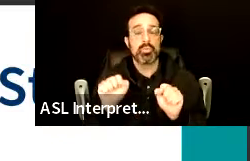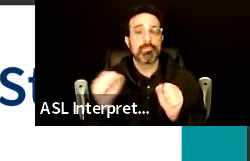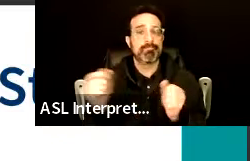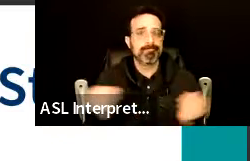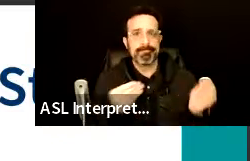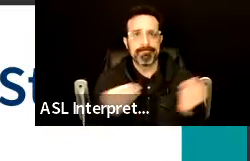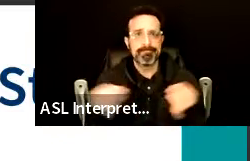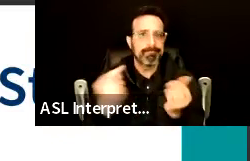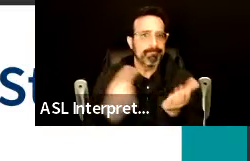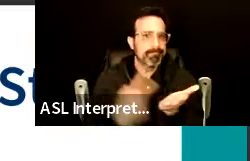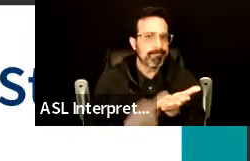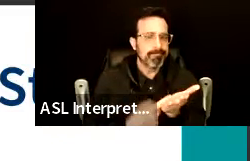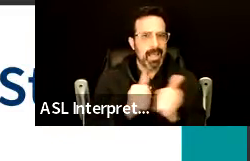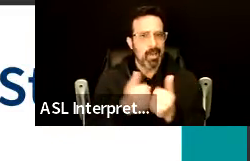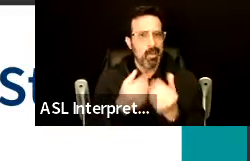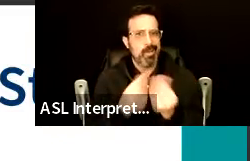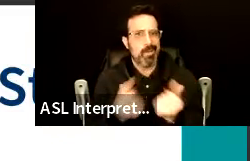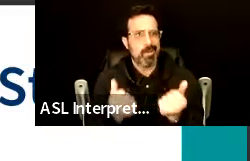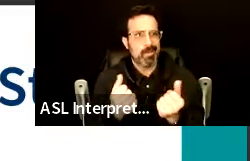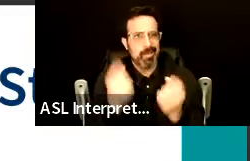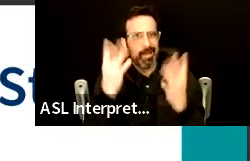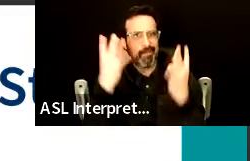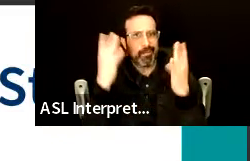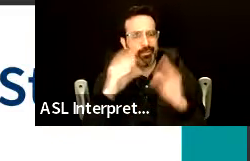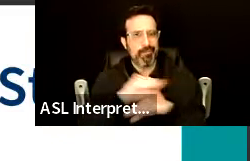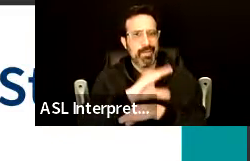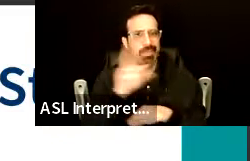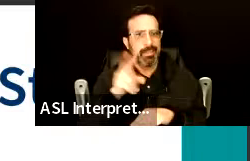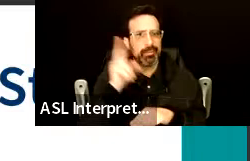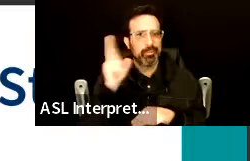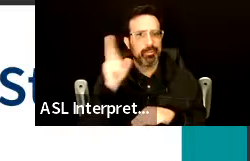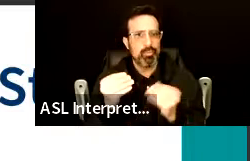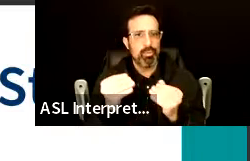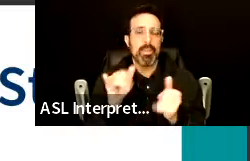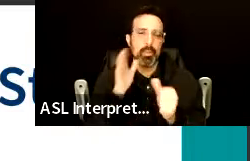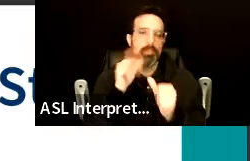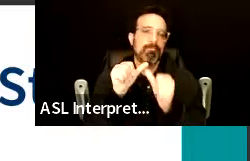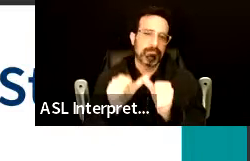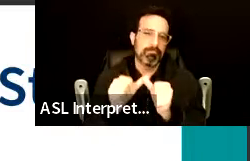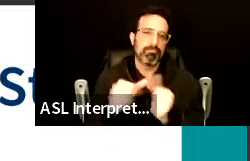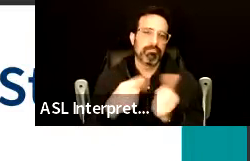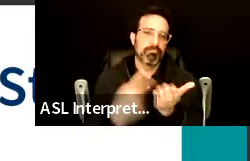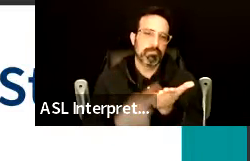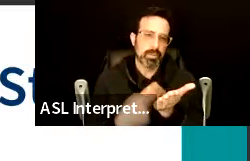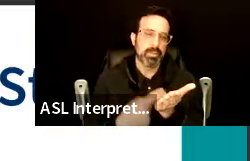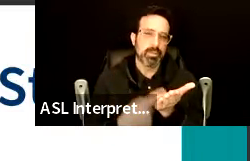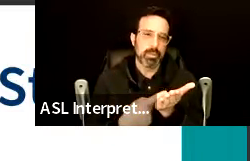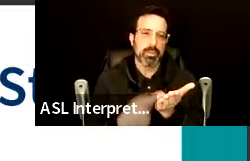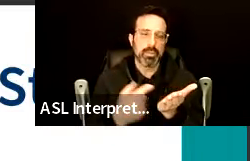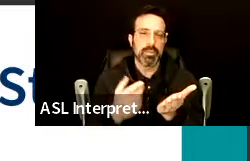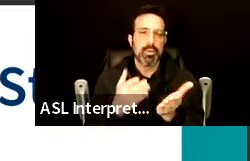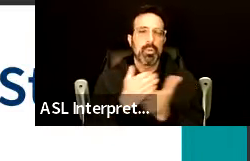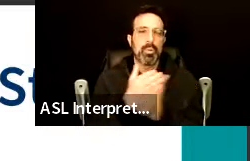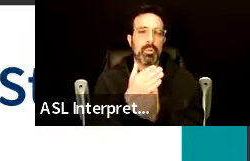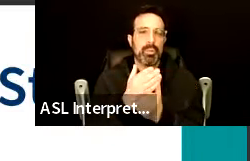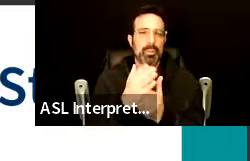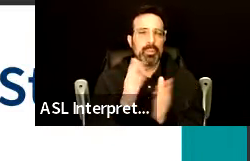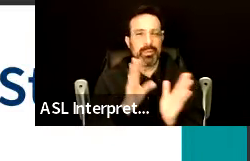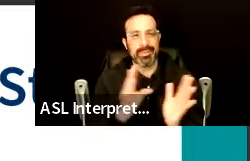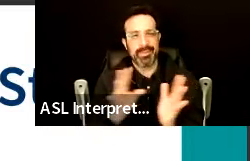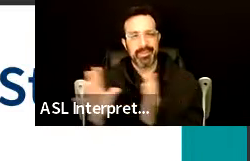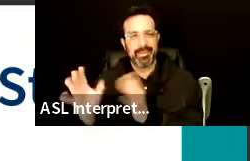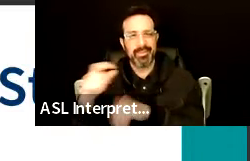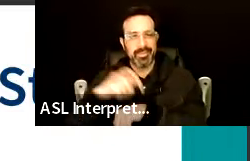facilitate conversations around resolving adverse effects to historic properties, and that will be an ongoing discussion throughout the cycle of the programmatic